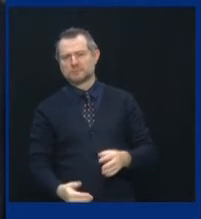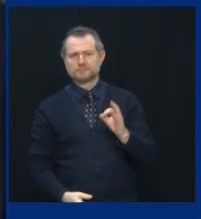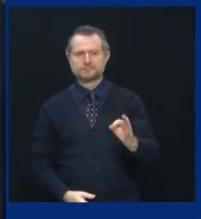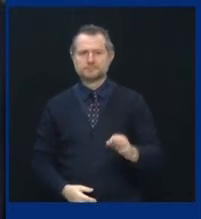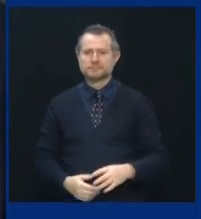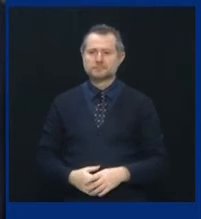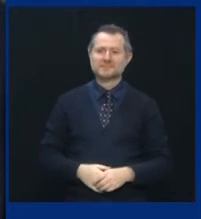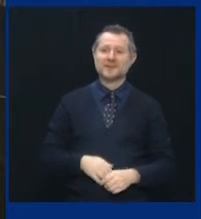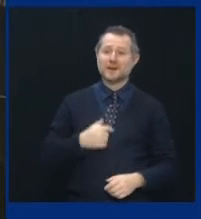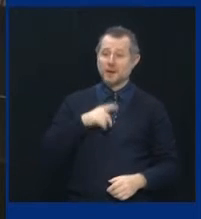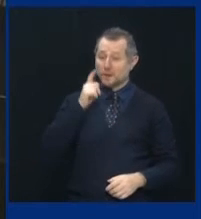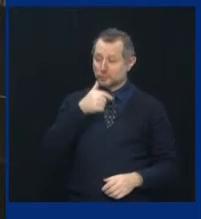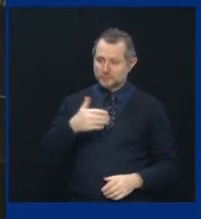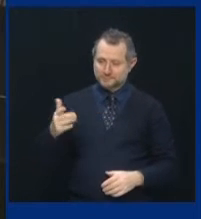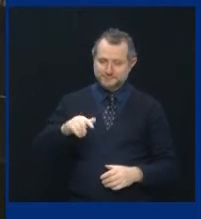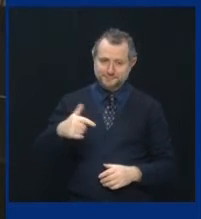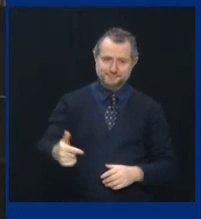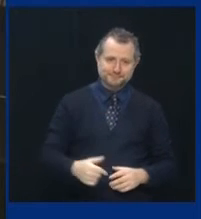Question, please, operator.